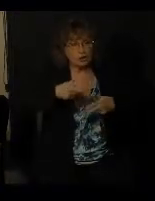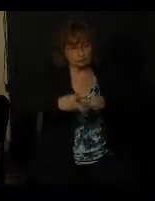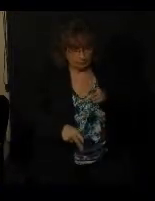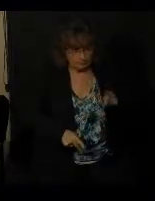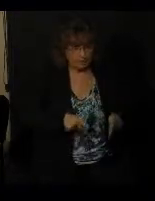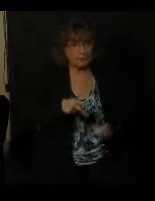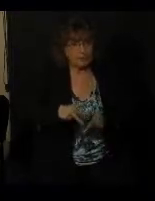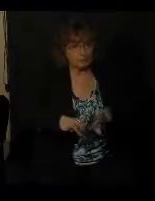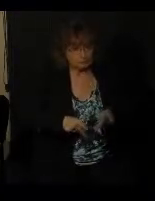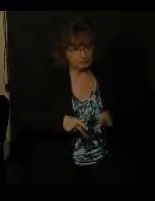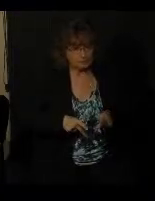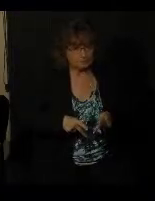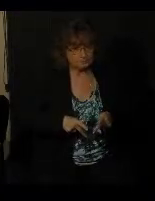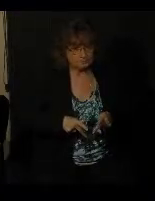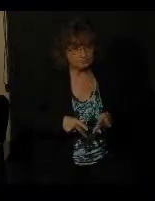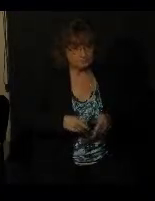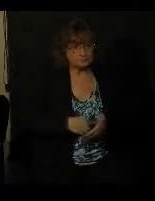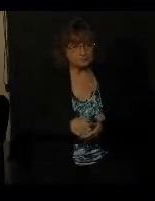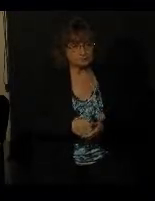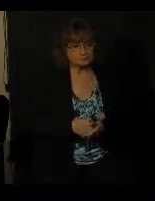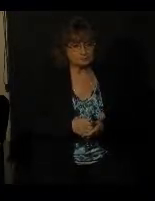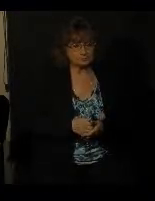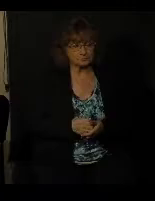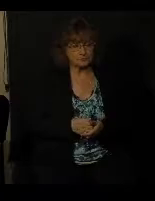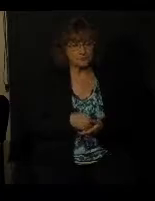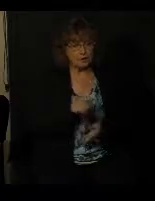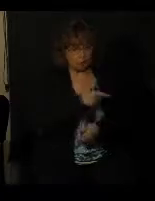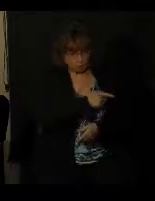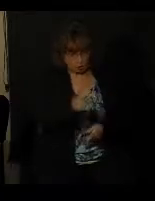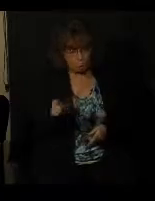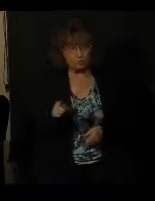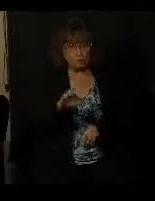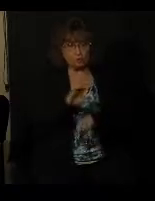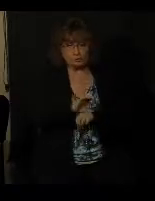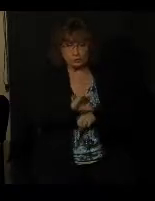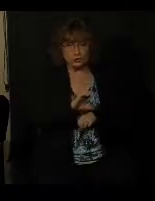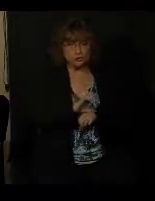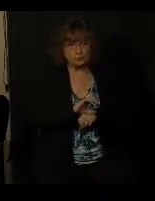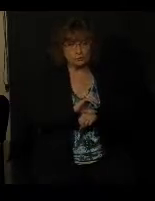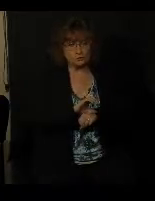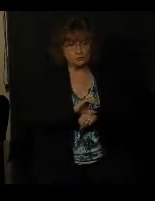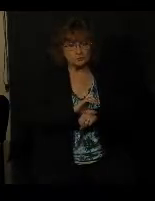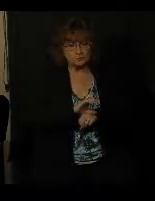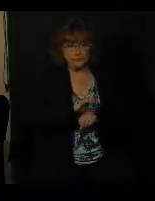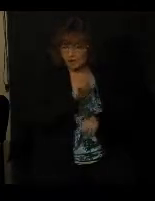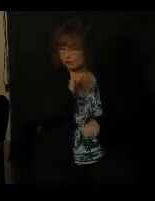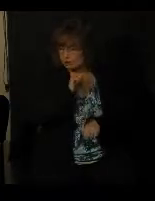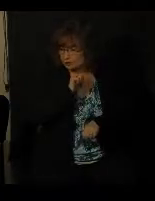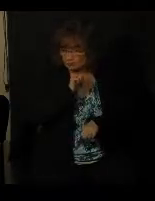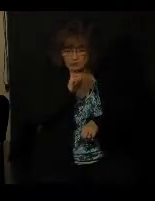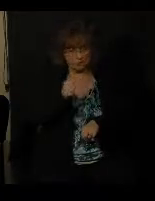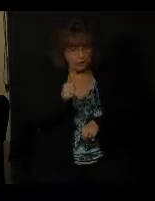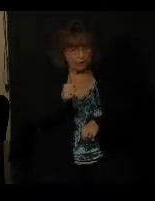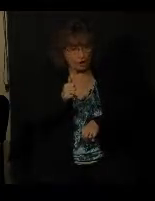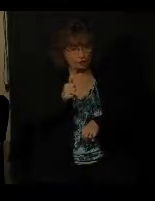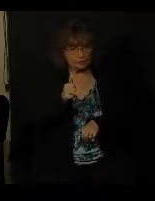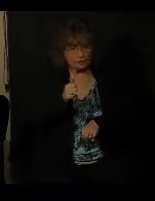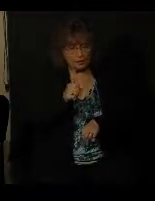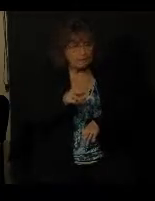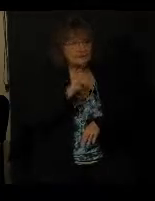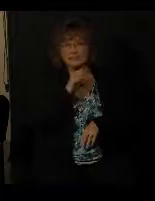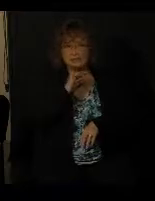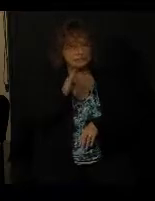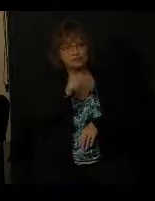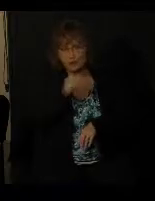will save. Your church, can I just be honest with you? Your church doesn't exist because of you. Your church exists because of